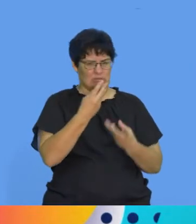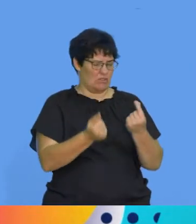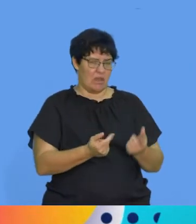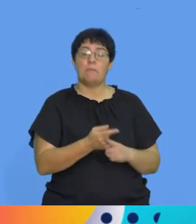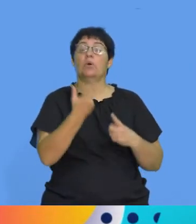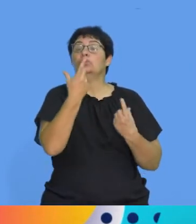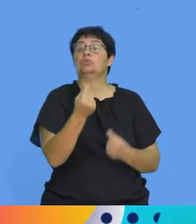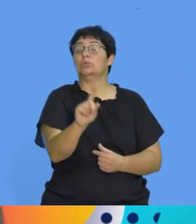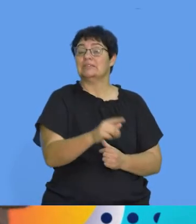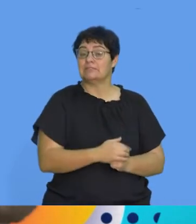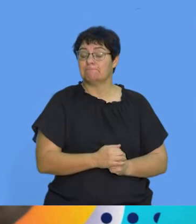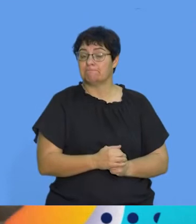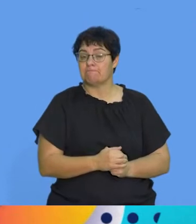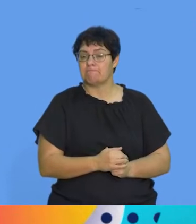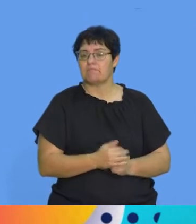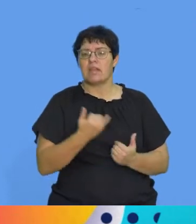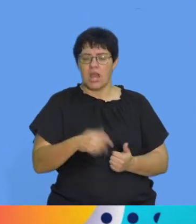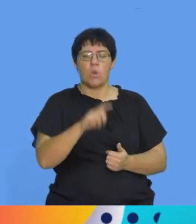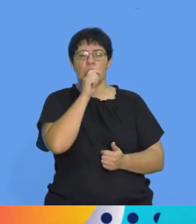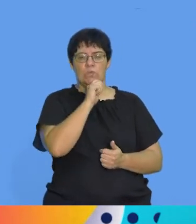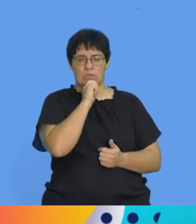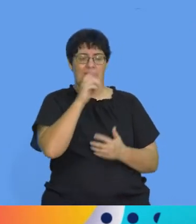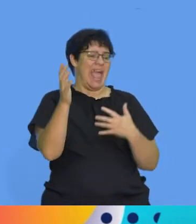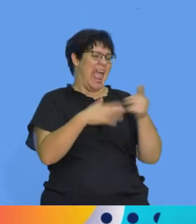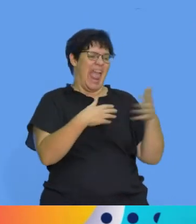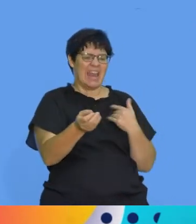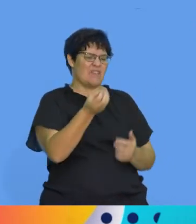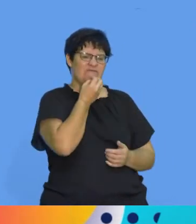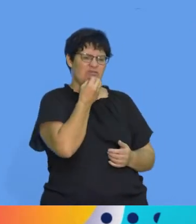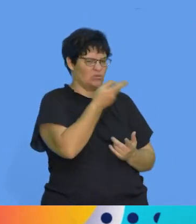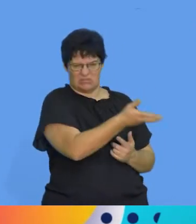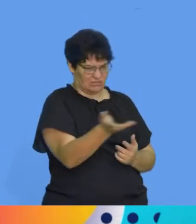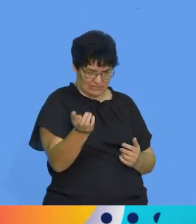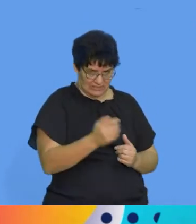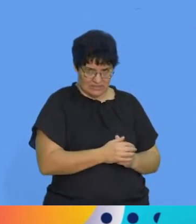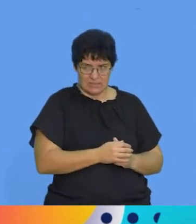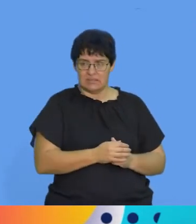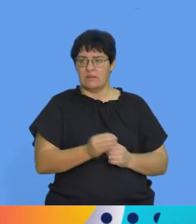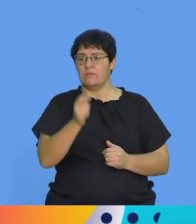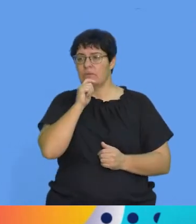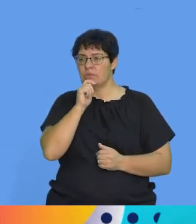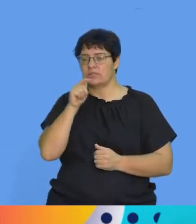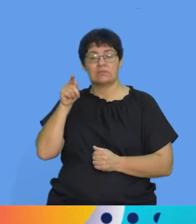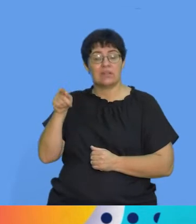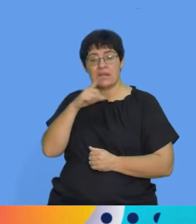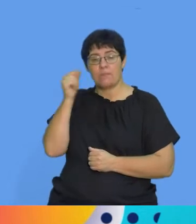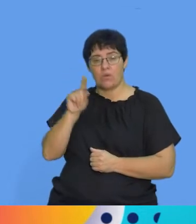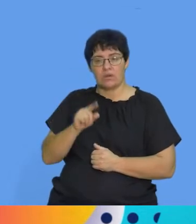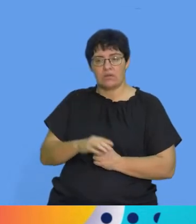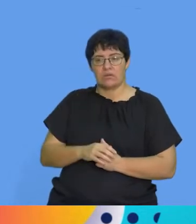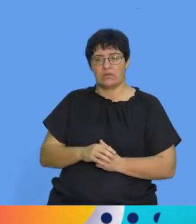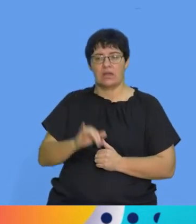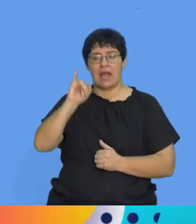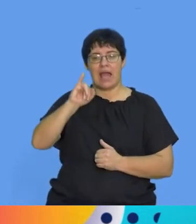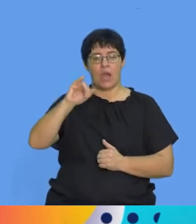the Benedict solution, but what we're going to use is we're going to take any food group again, and I'm going to